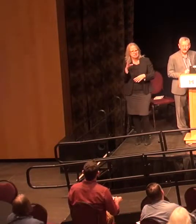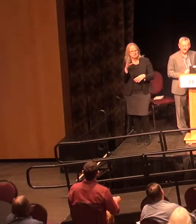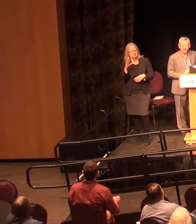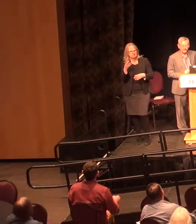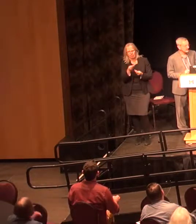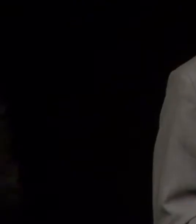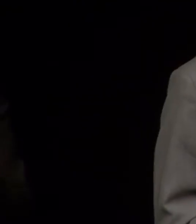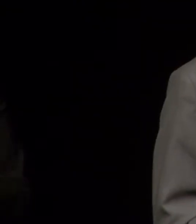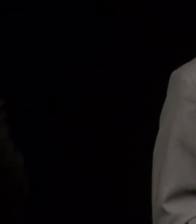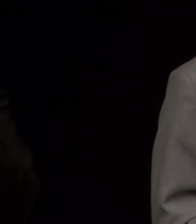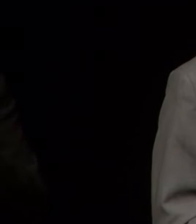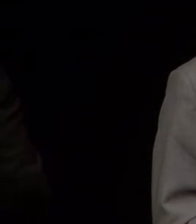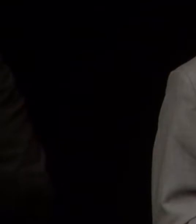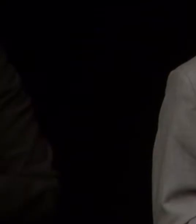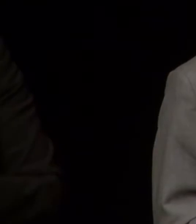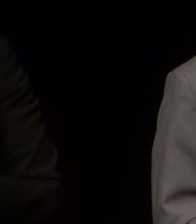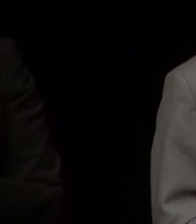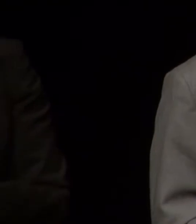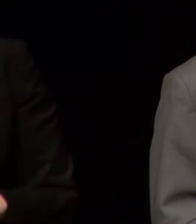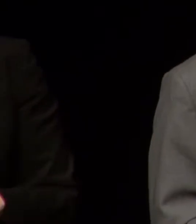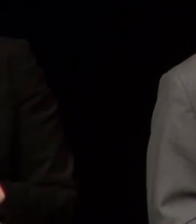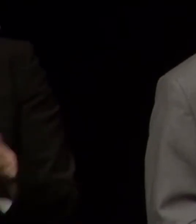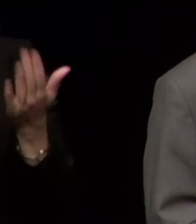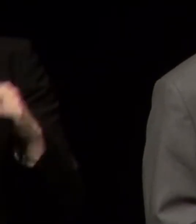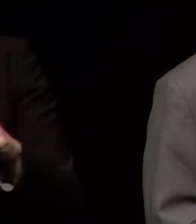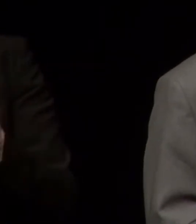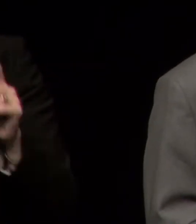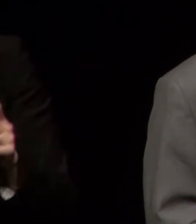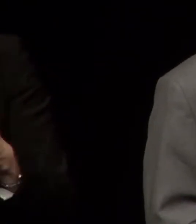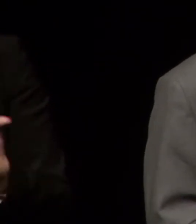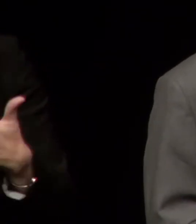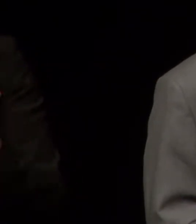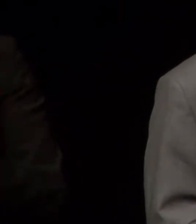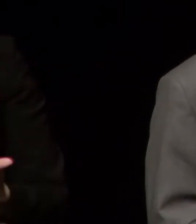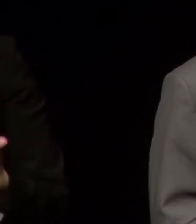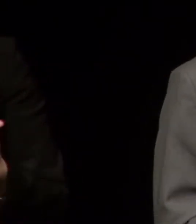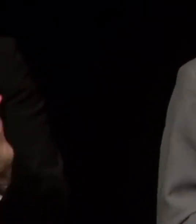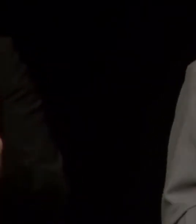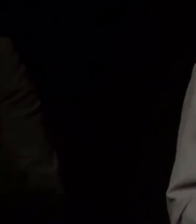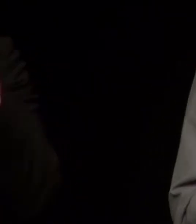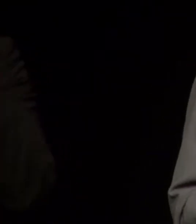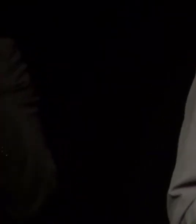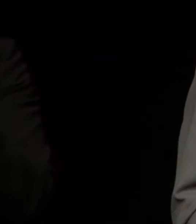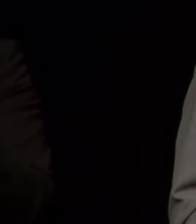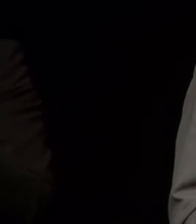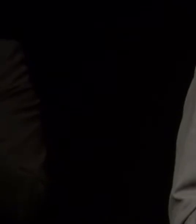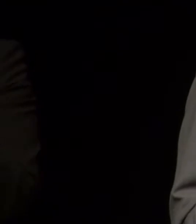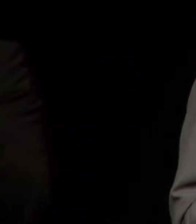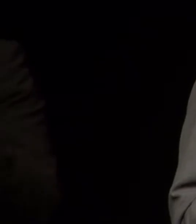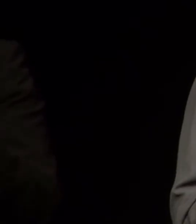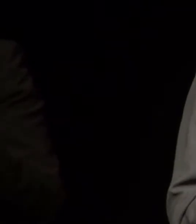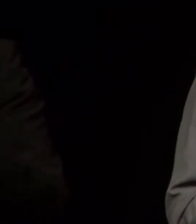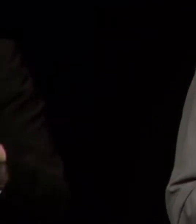disappeared under another government. And there's a lot of rich experience in those systems, and people in the room shouldn't just be